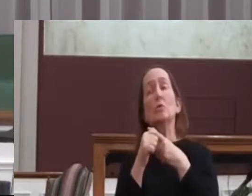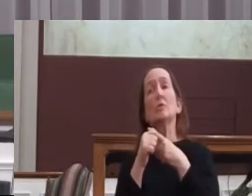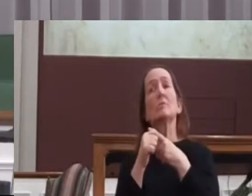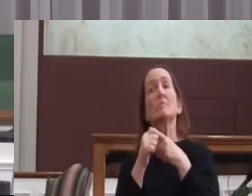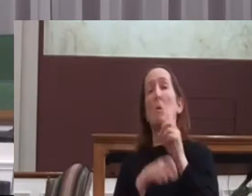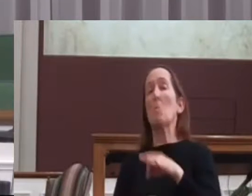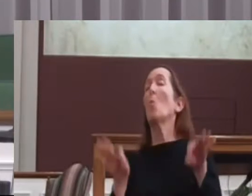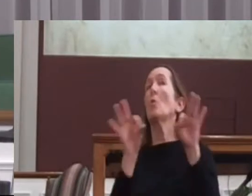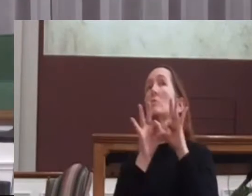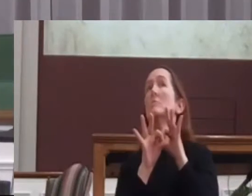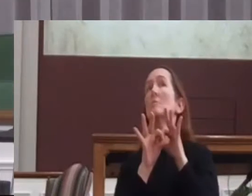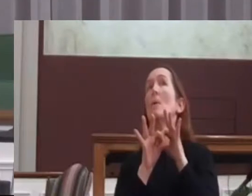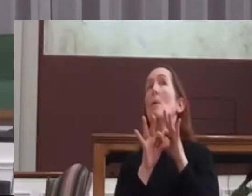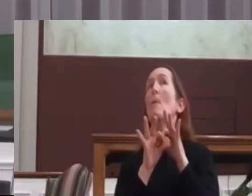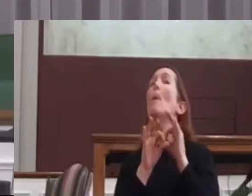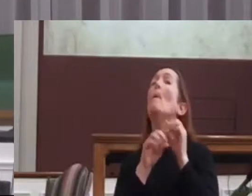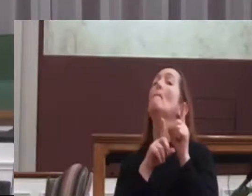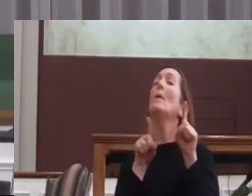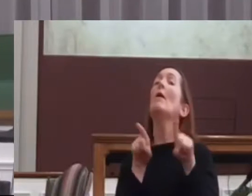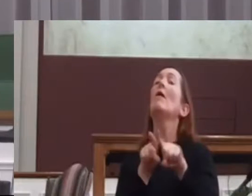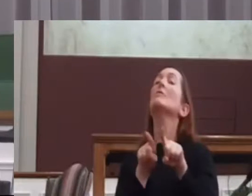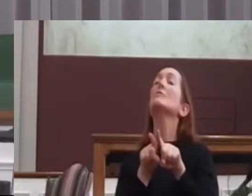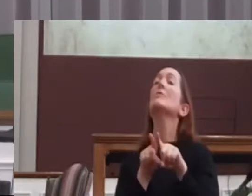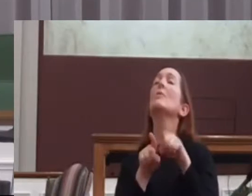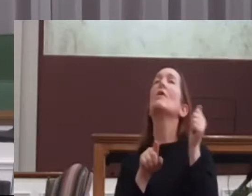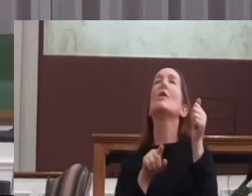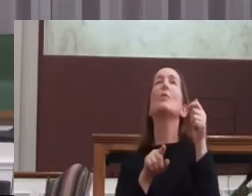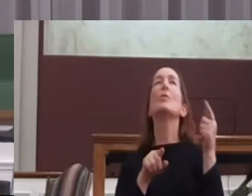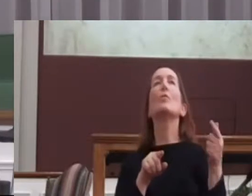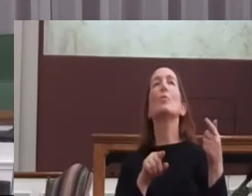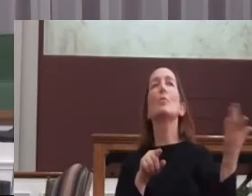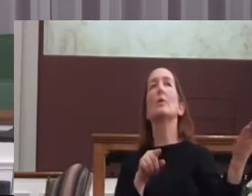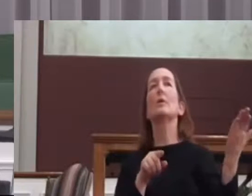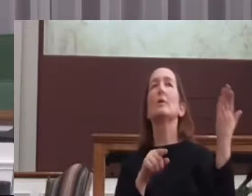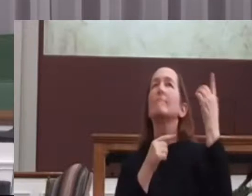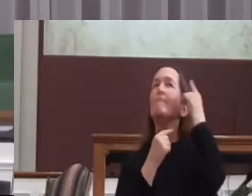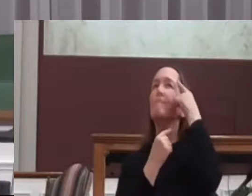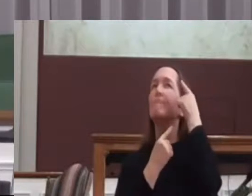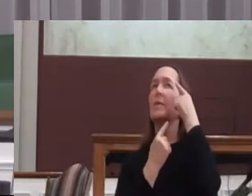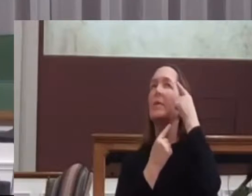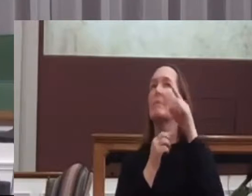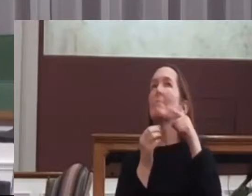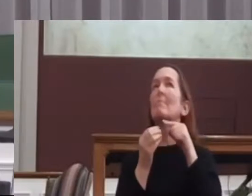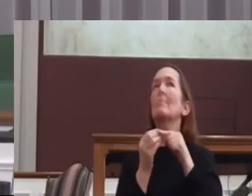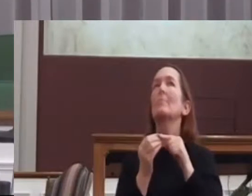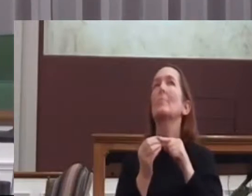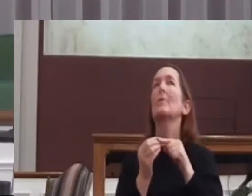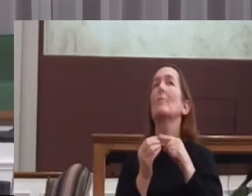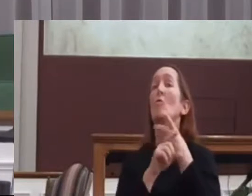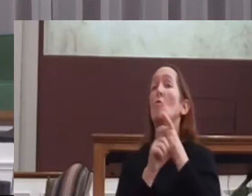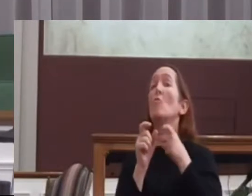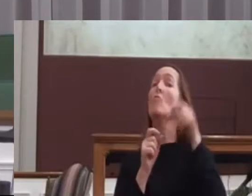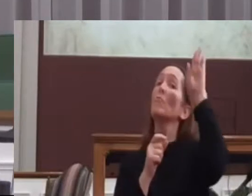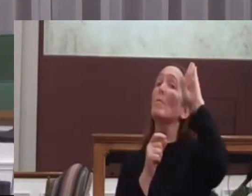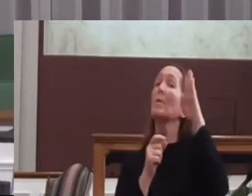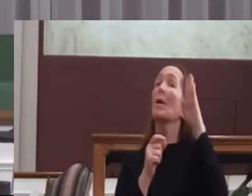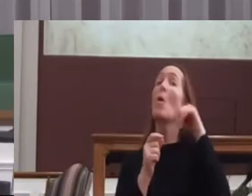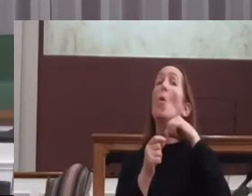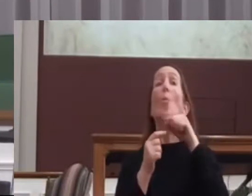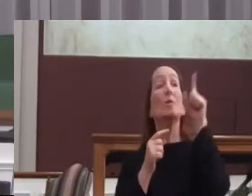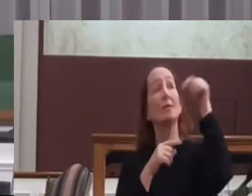after life. I would say life comes first, no doubt about that. But there's one additional consideration for us that